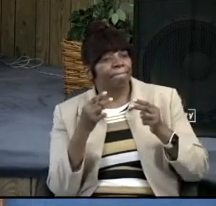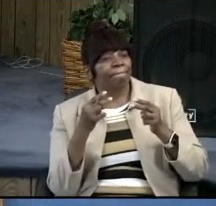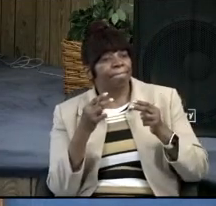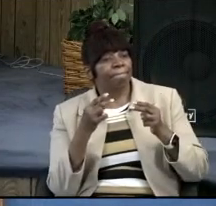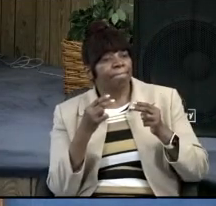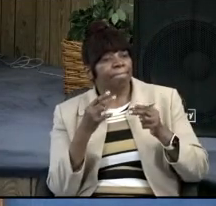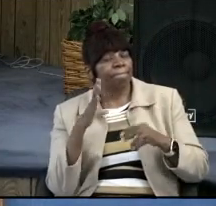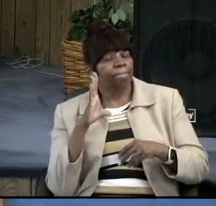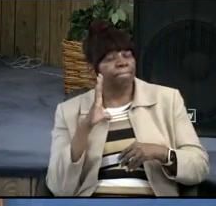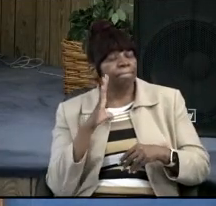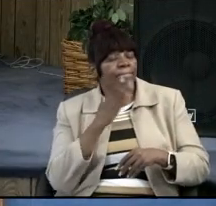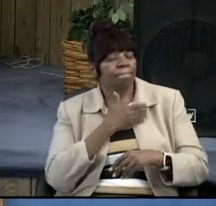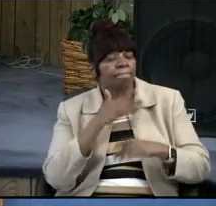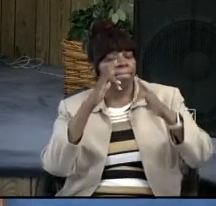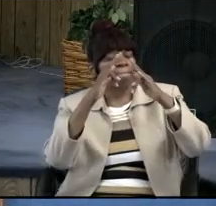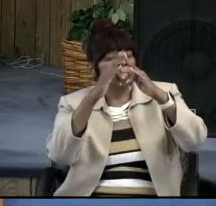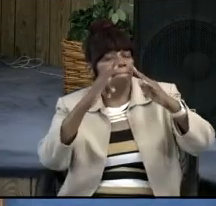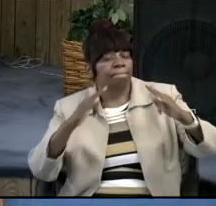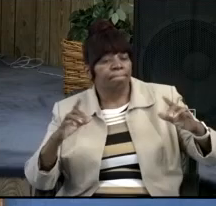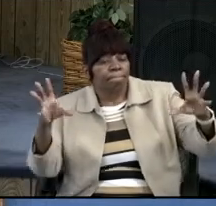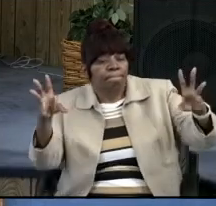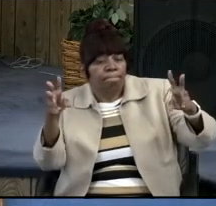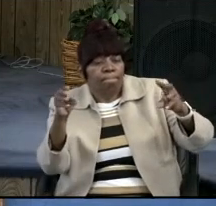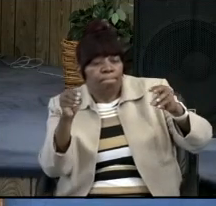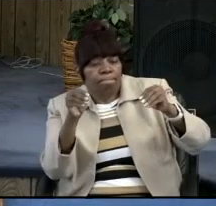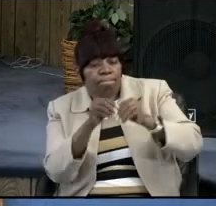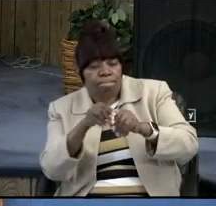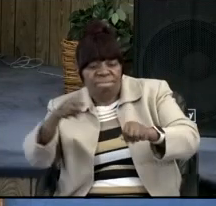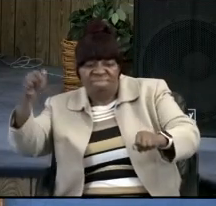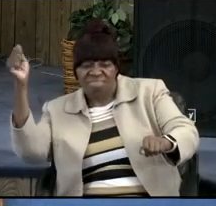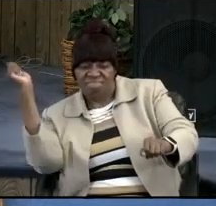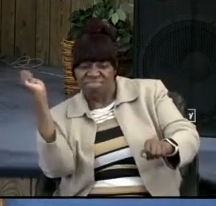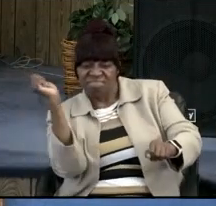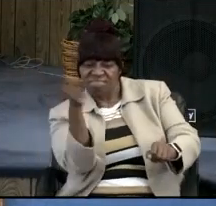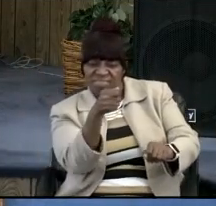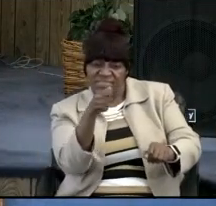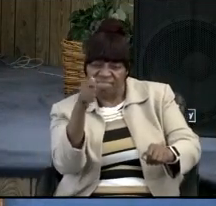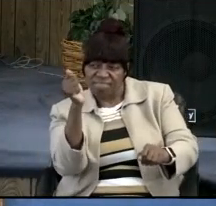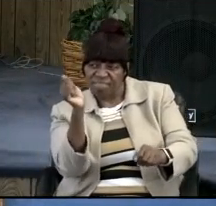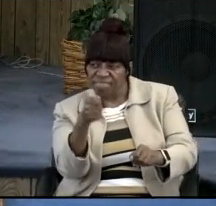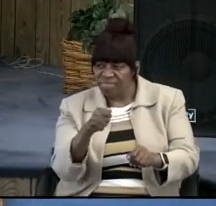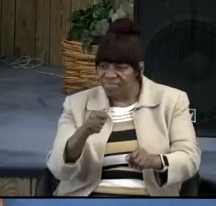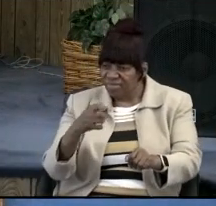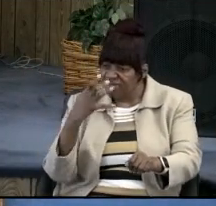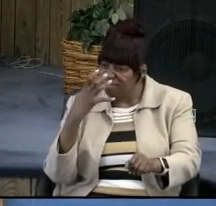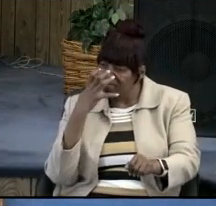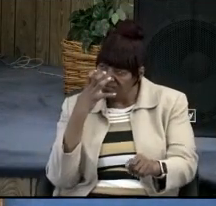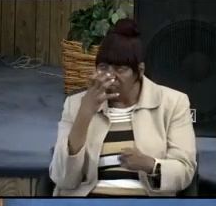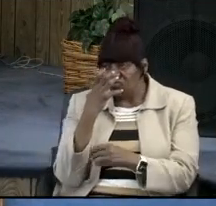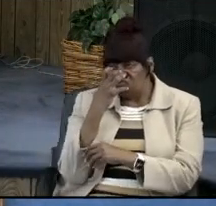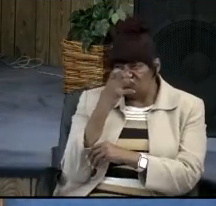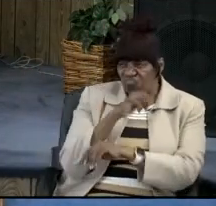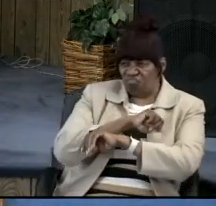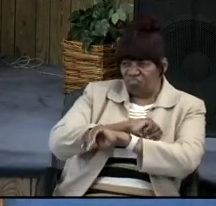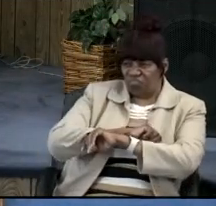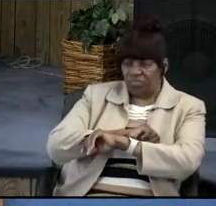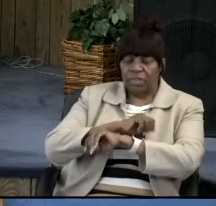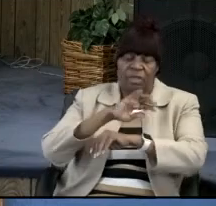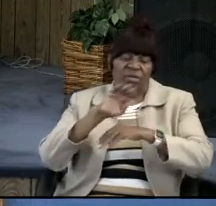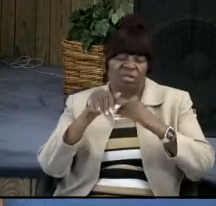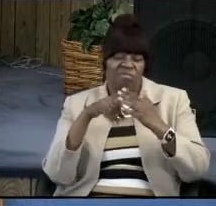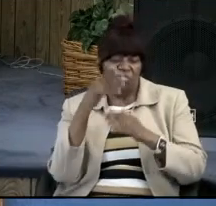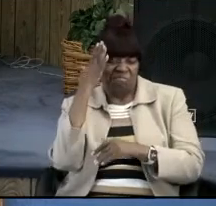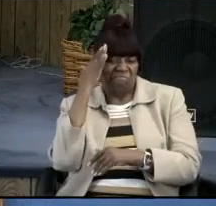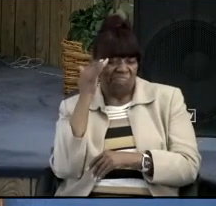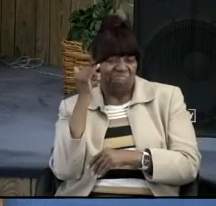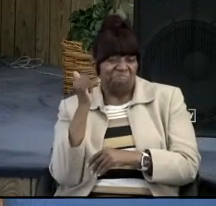meeting. And I'm going to get a Holy Ghost fly swatter for the people with that nasty look on their face and all that.